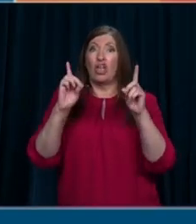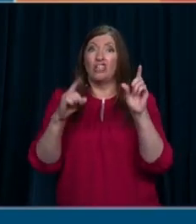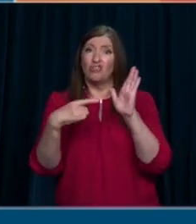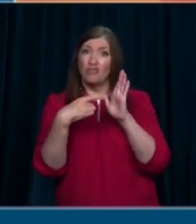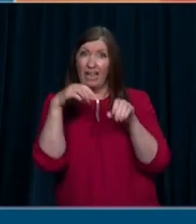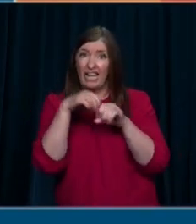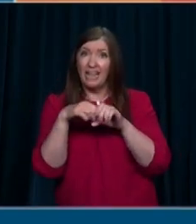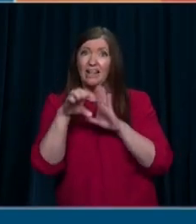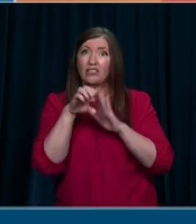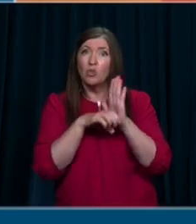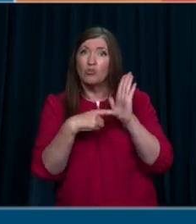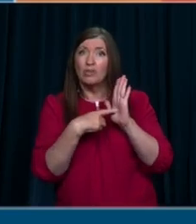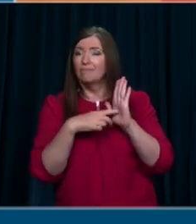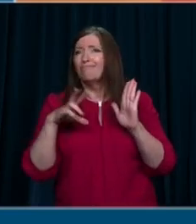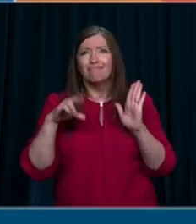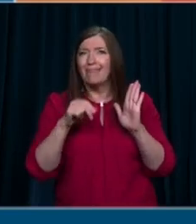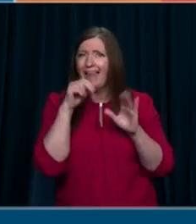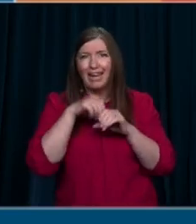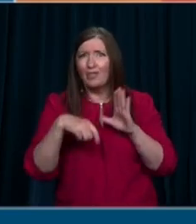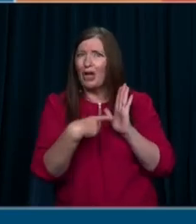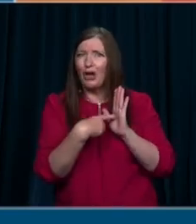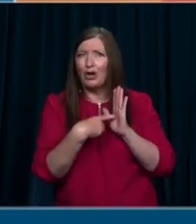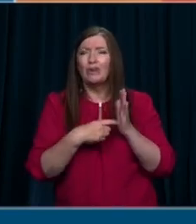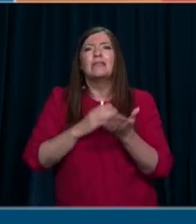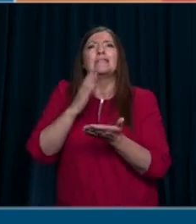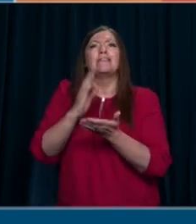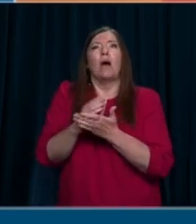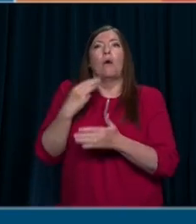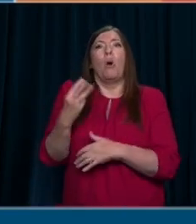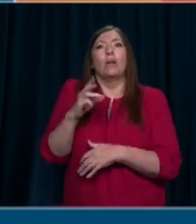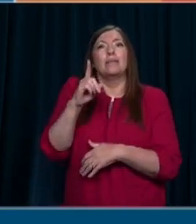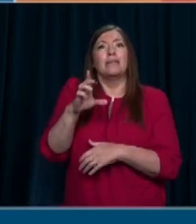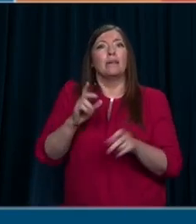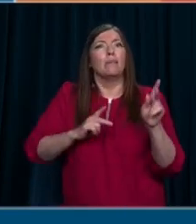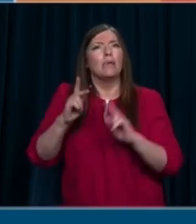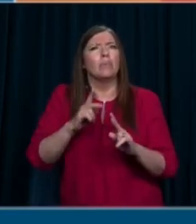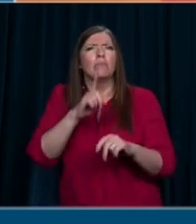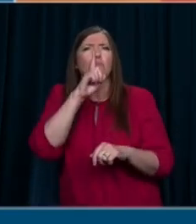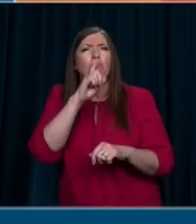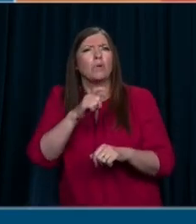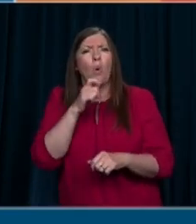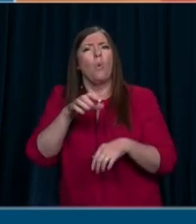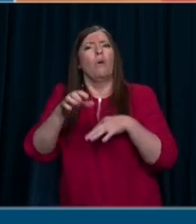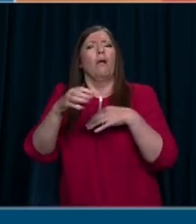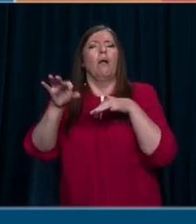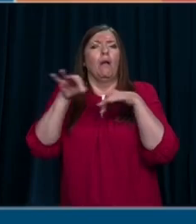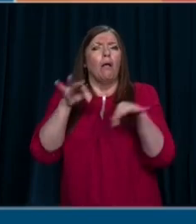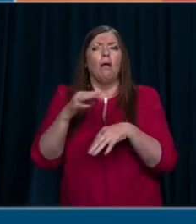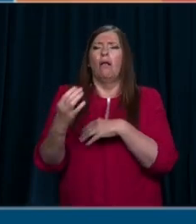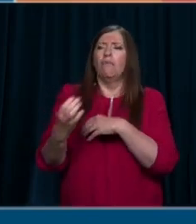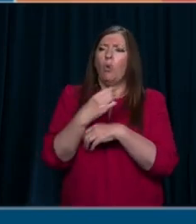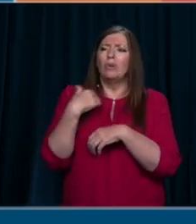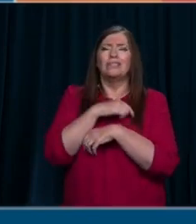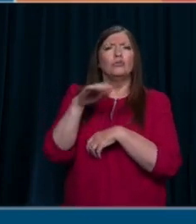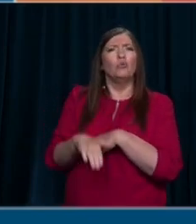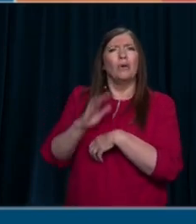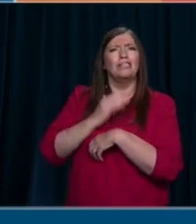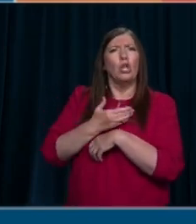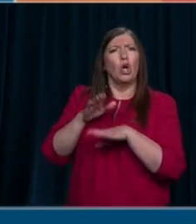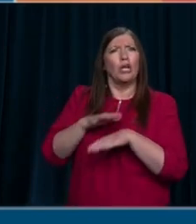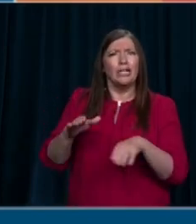It belongs back. We got to stop the DC people from telling us how to raise our kids, how to train our kids, stop indoctrinating our